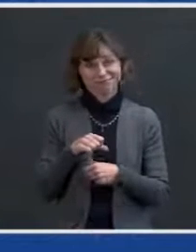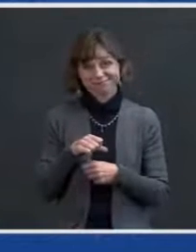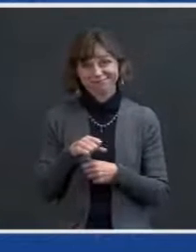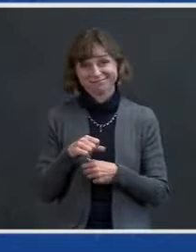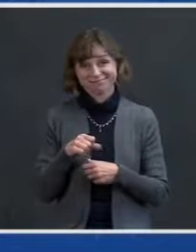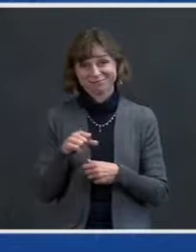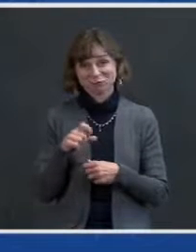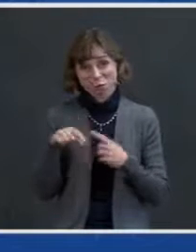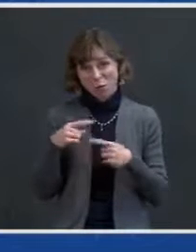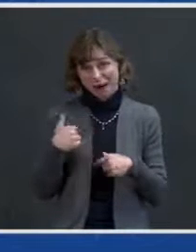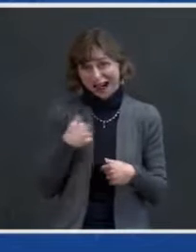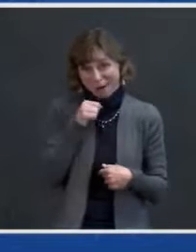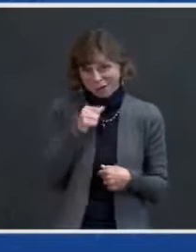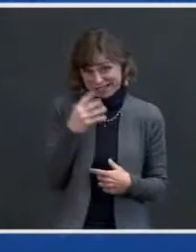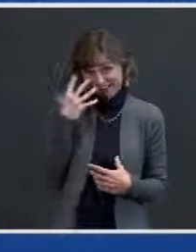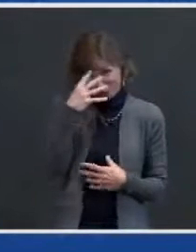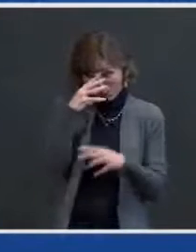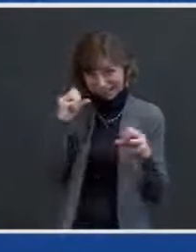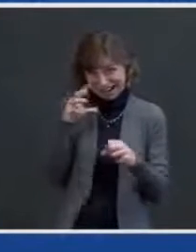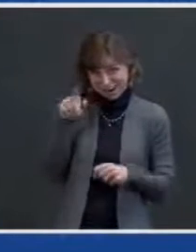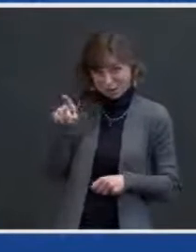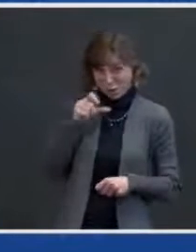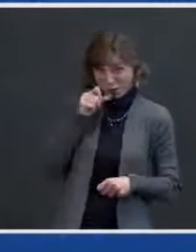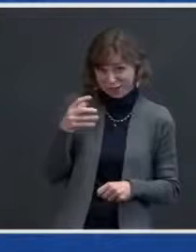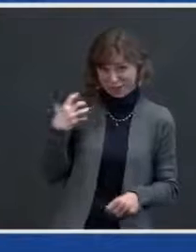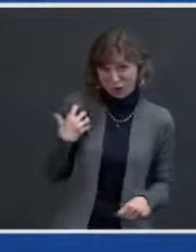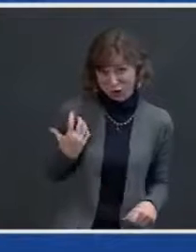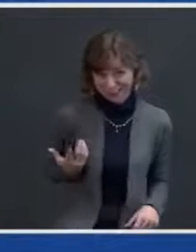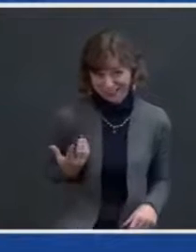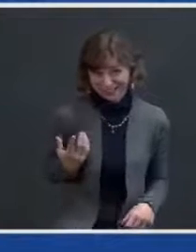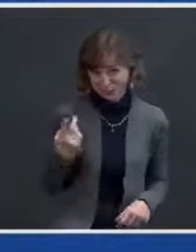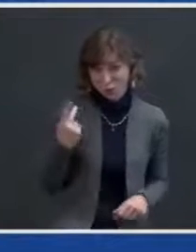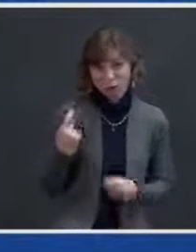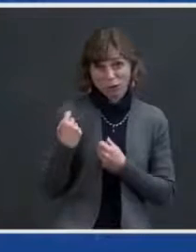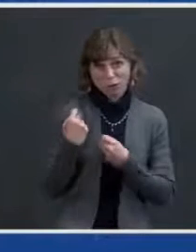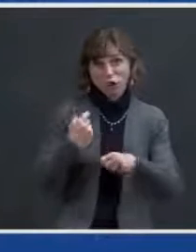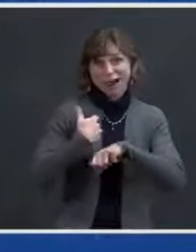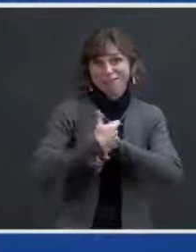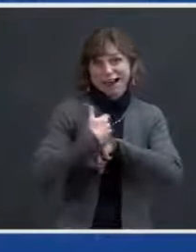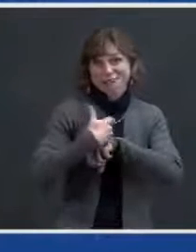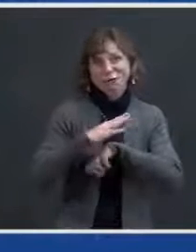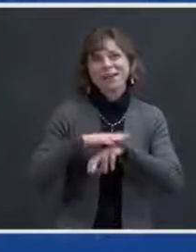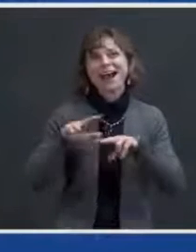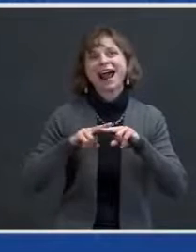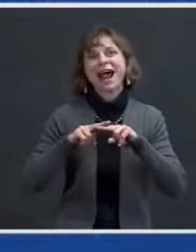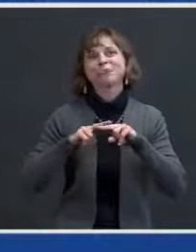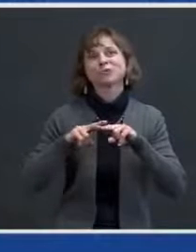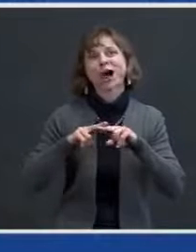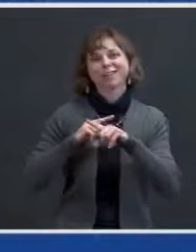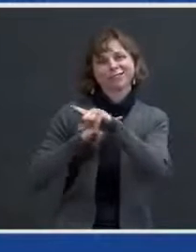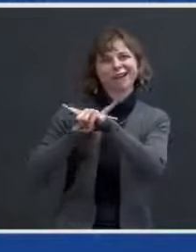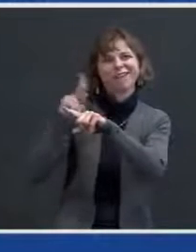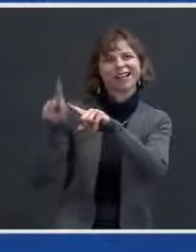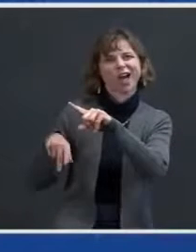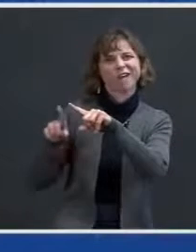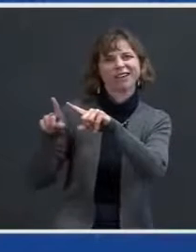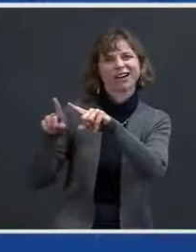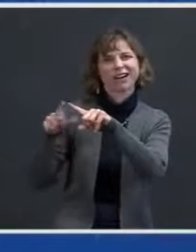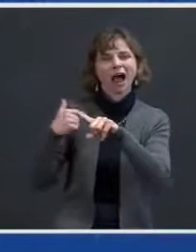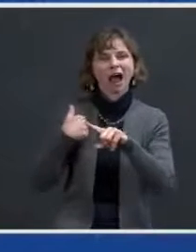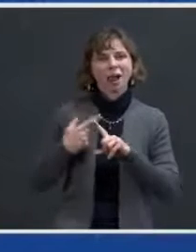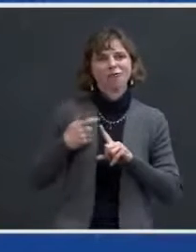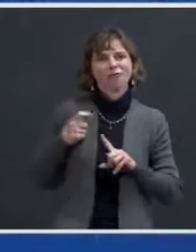president, you weren't a chairman. Right. We'd ride back and forth on Amtrak. He lived in Philadelphia. I was